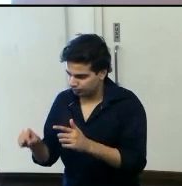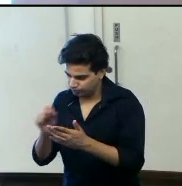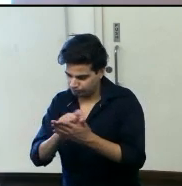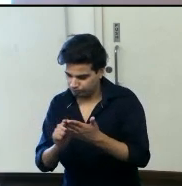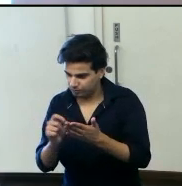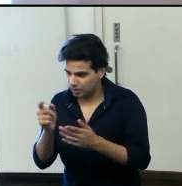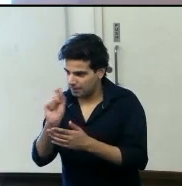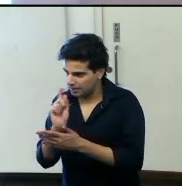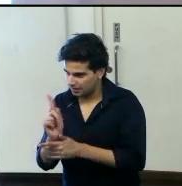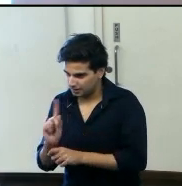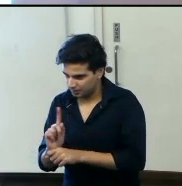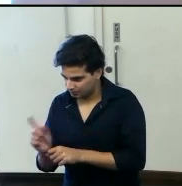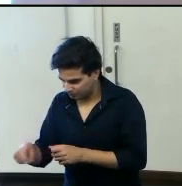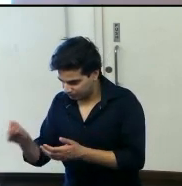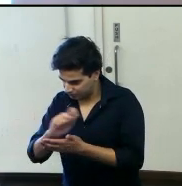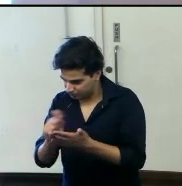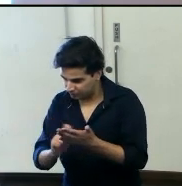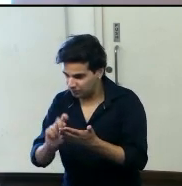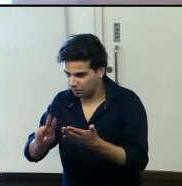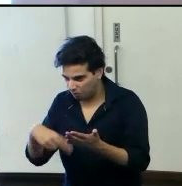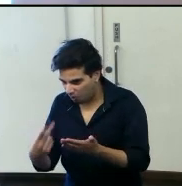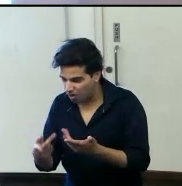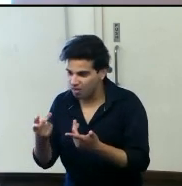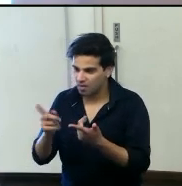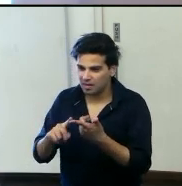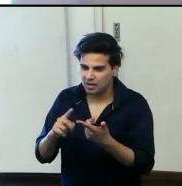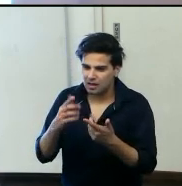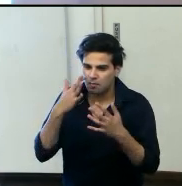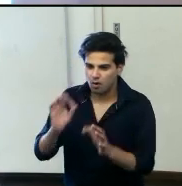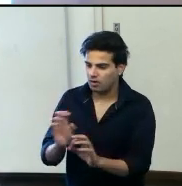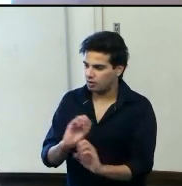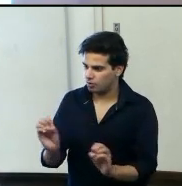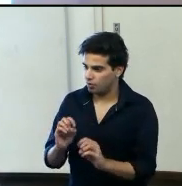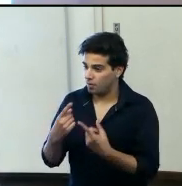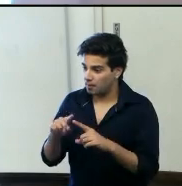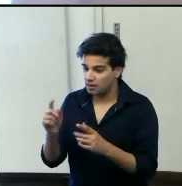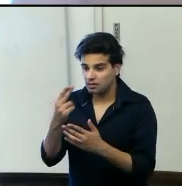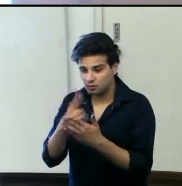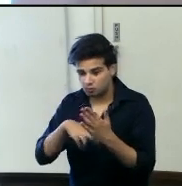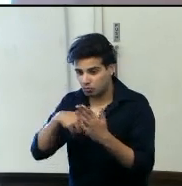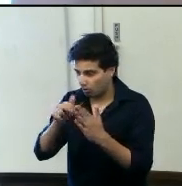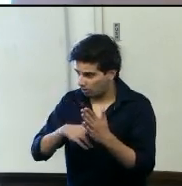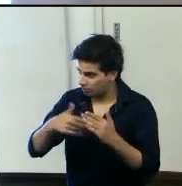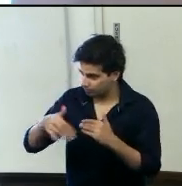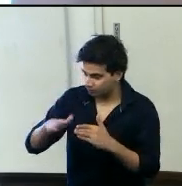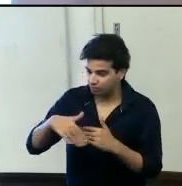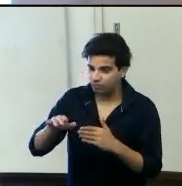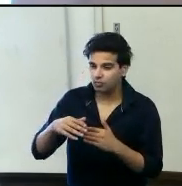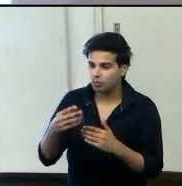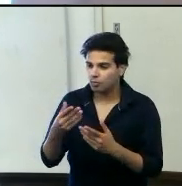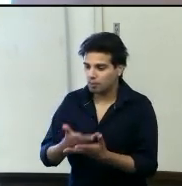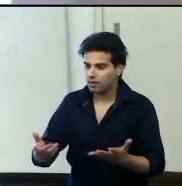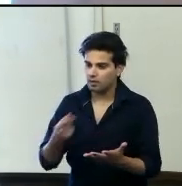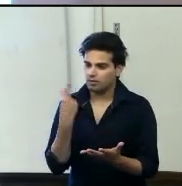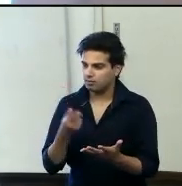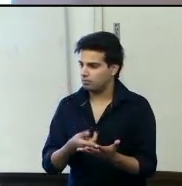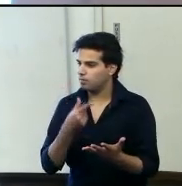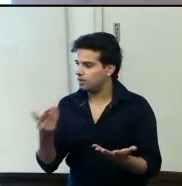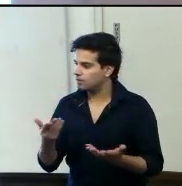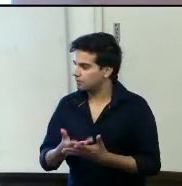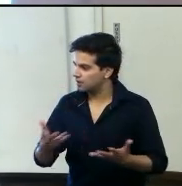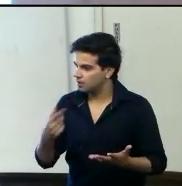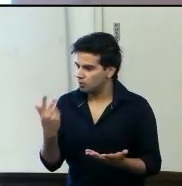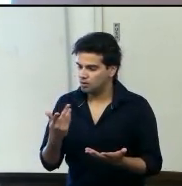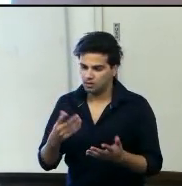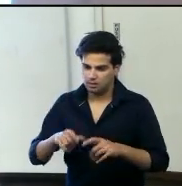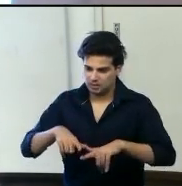pencil, 8 font, 12 font, it doesn't matter. But if I'm drawing, then there is a material that comes in. If I draw a